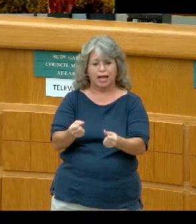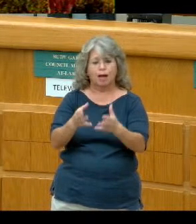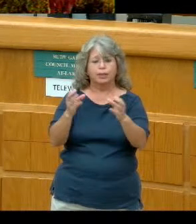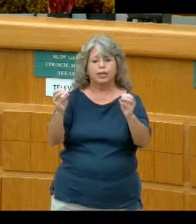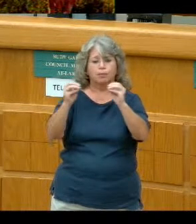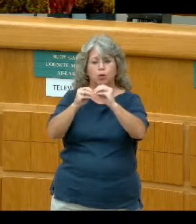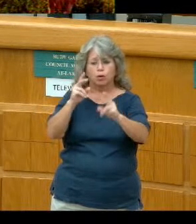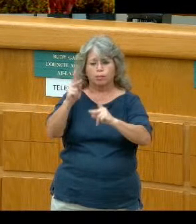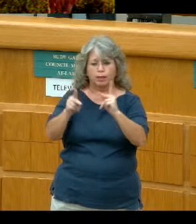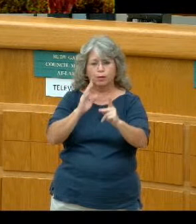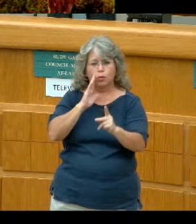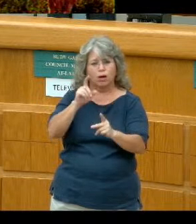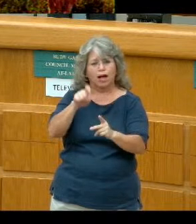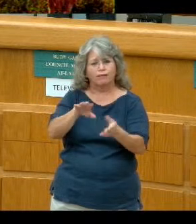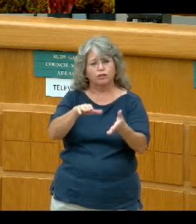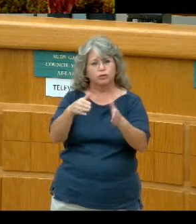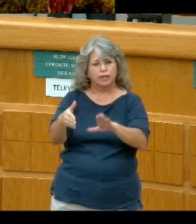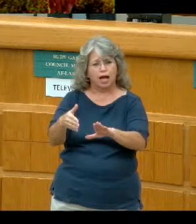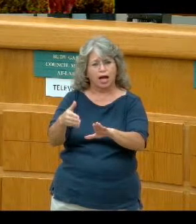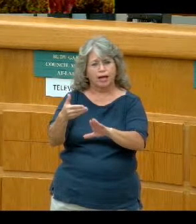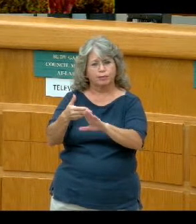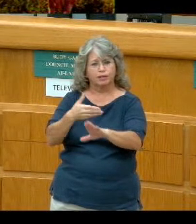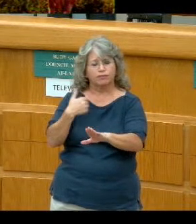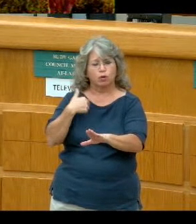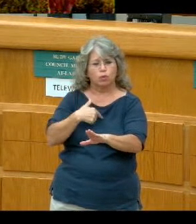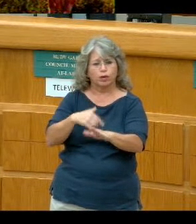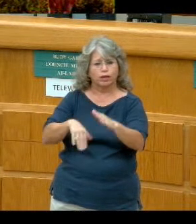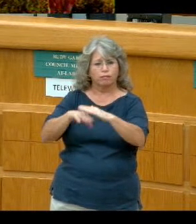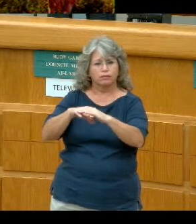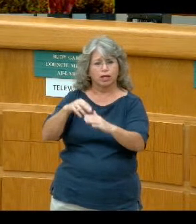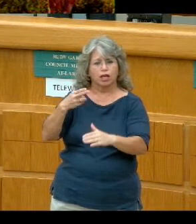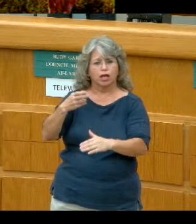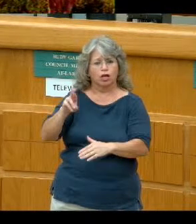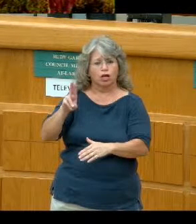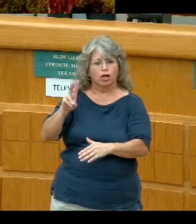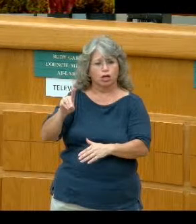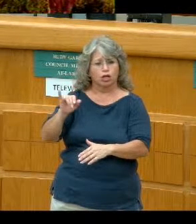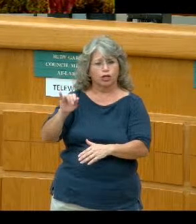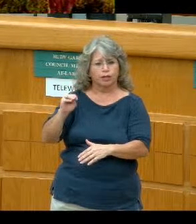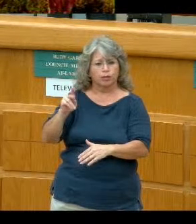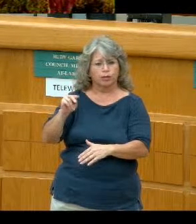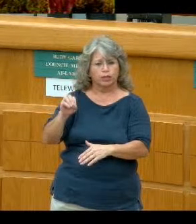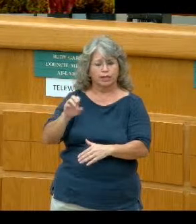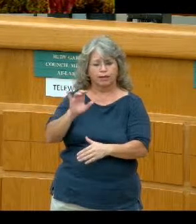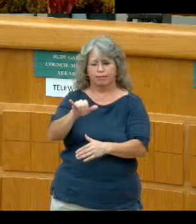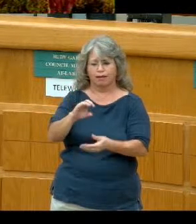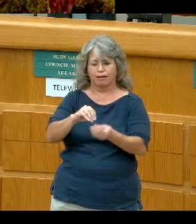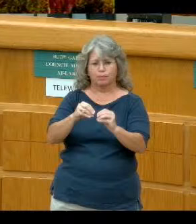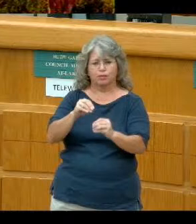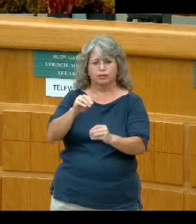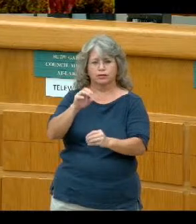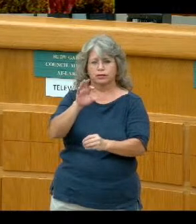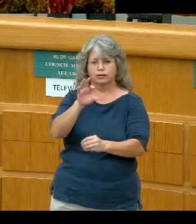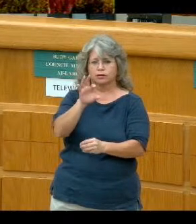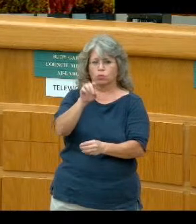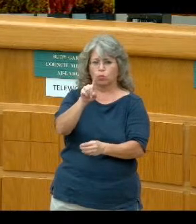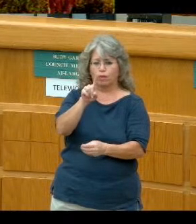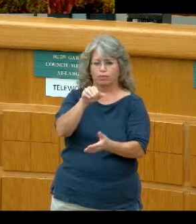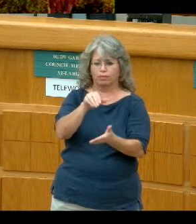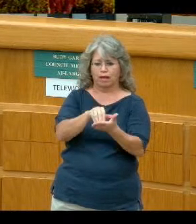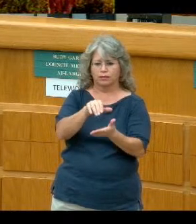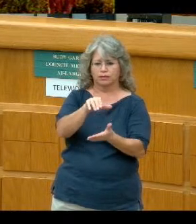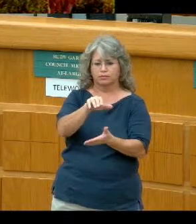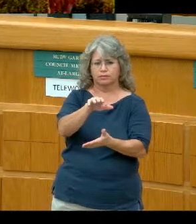have to die for us to achieve herd immunity in the coastal bend. And that number comes out to 1,598 to